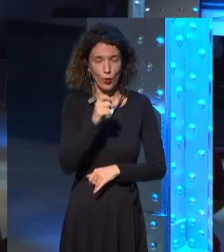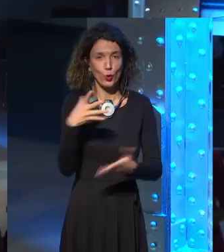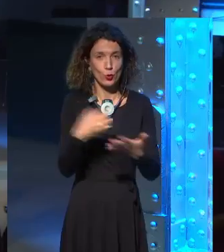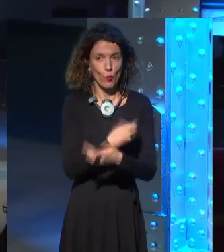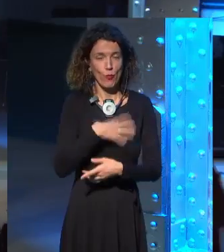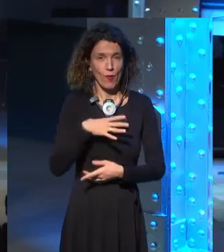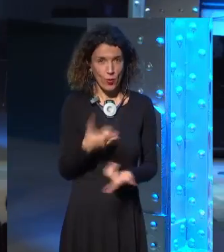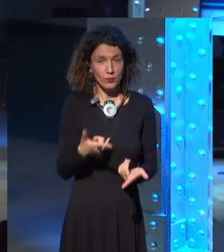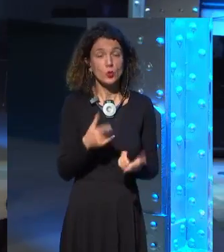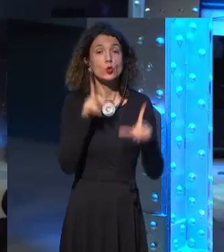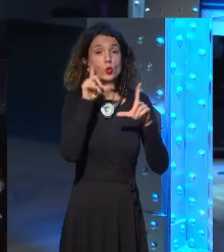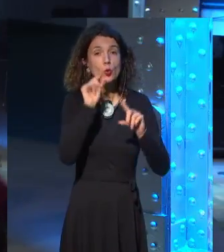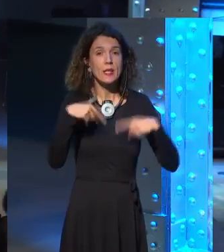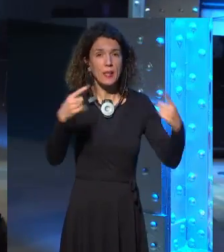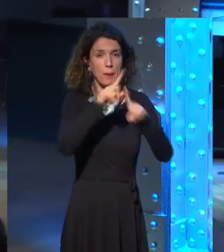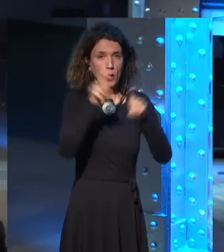tweet your answers. You have